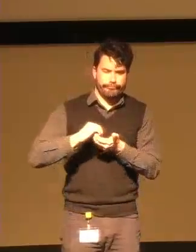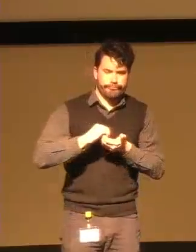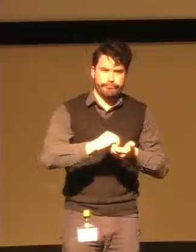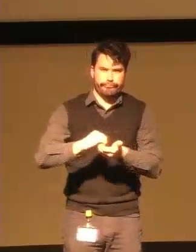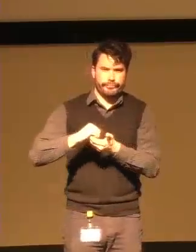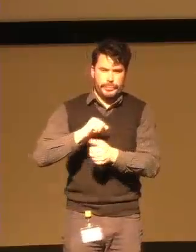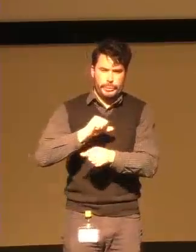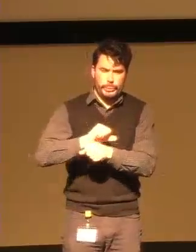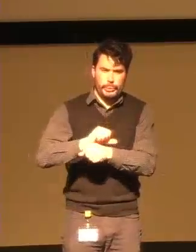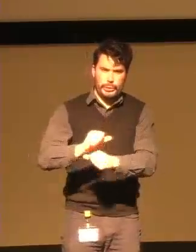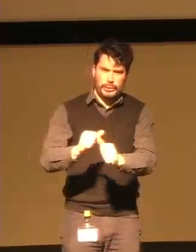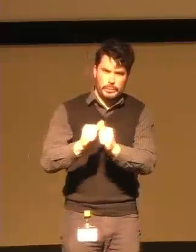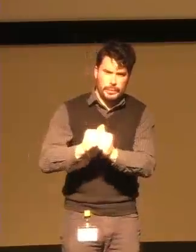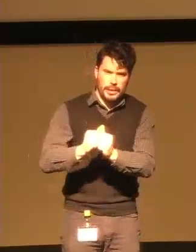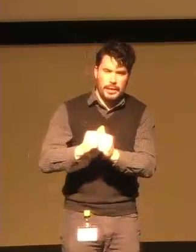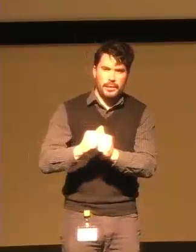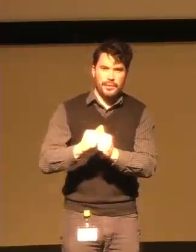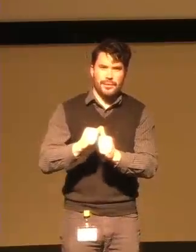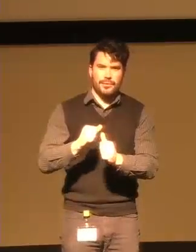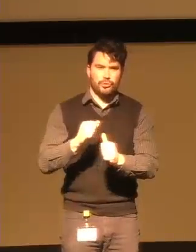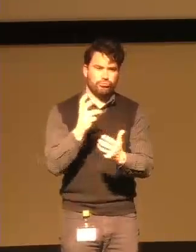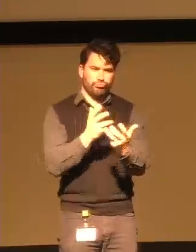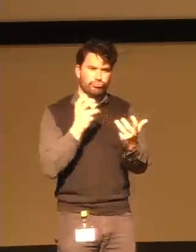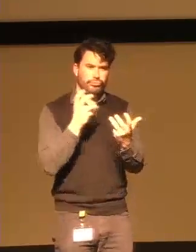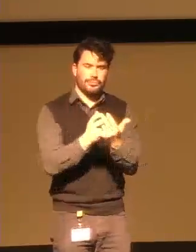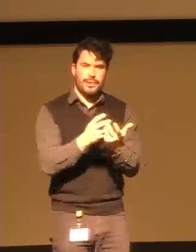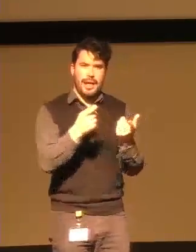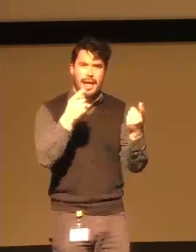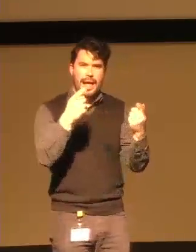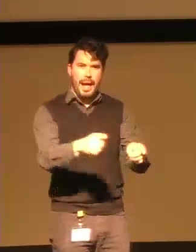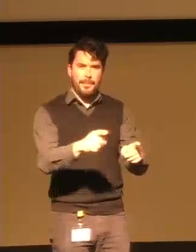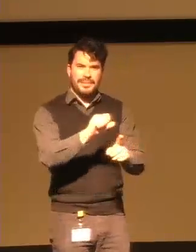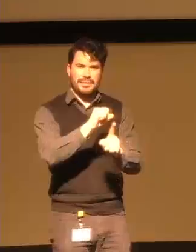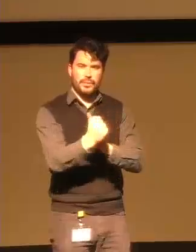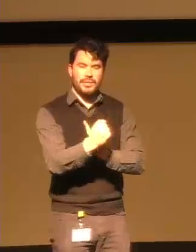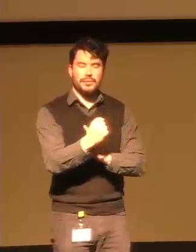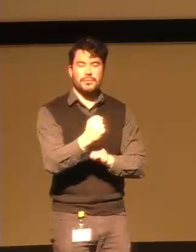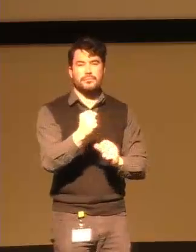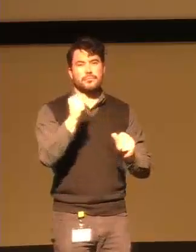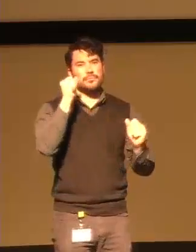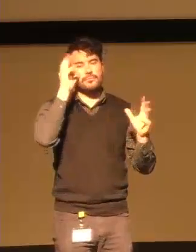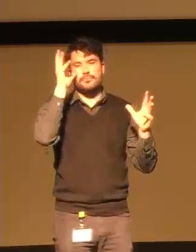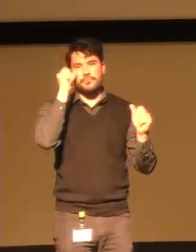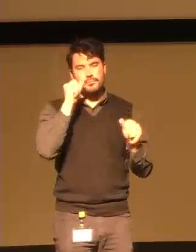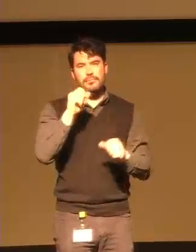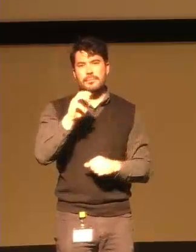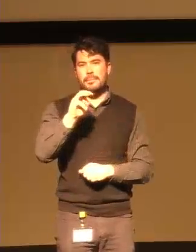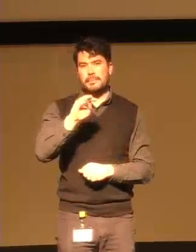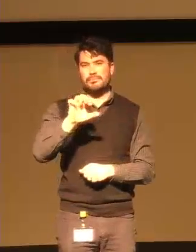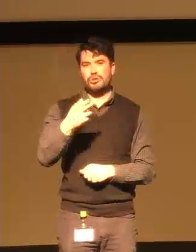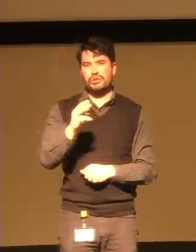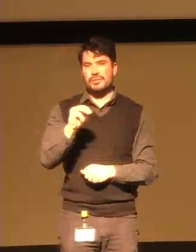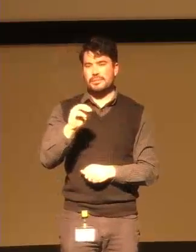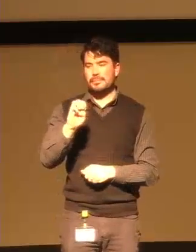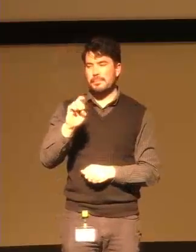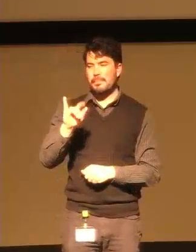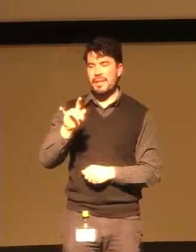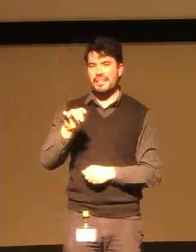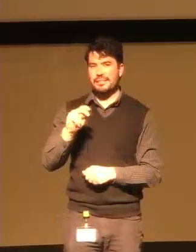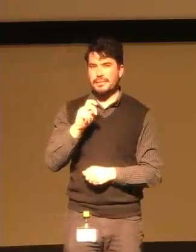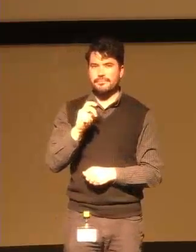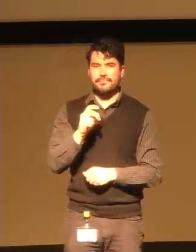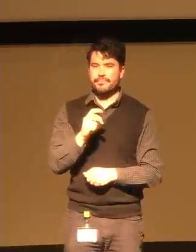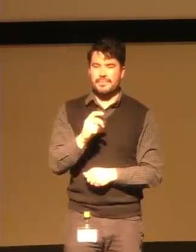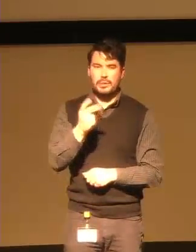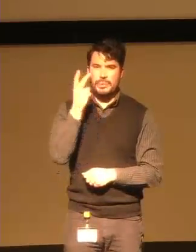responding to this pandemic is just outstanding, and it is Michigan medicine at its best. Thank you again for